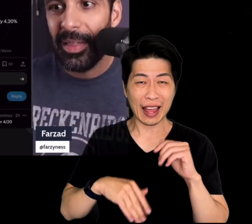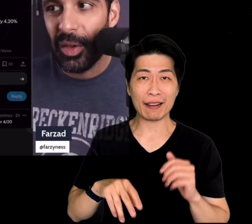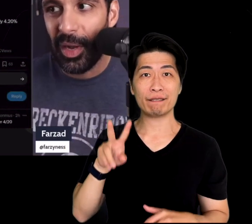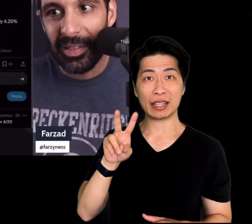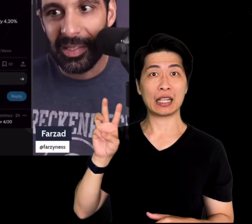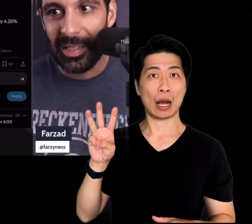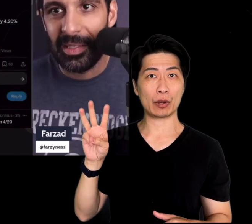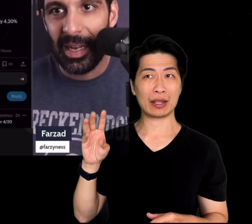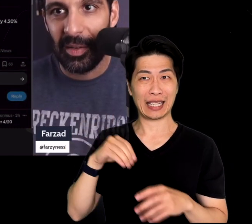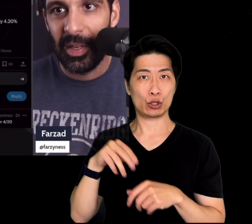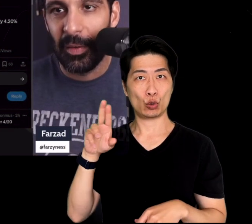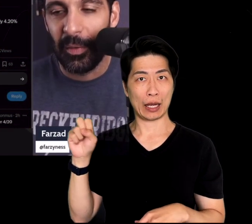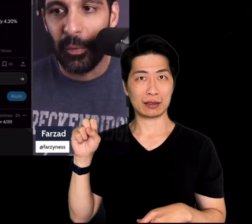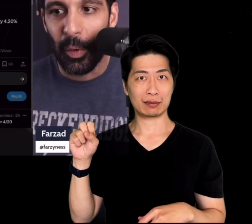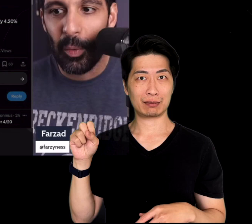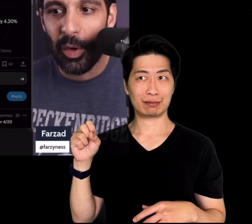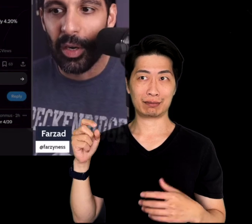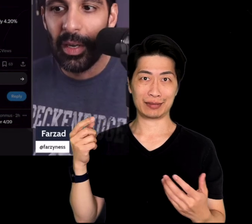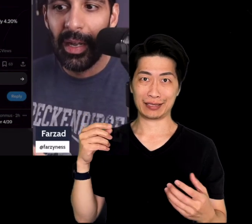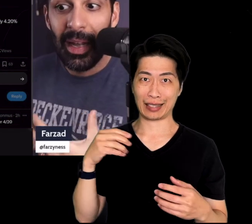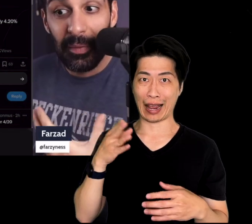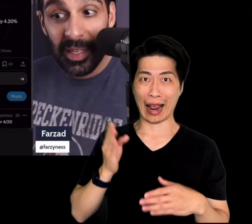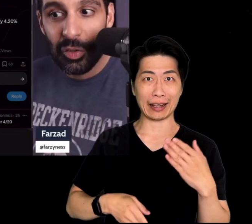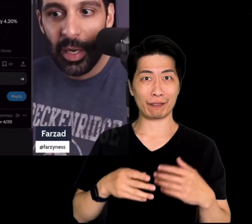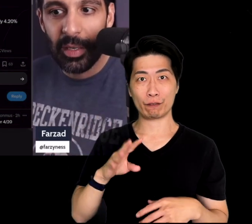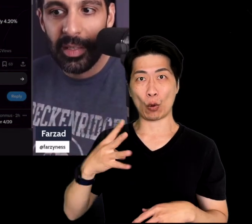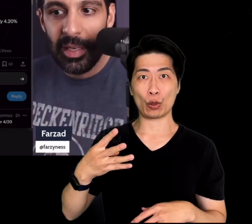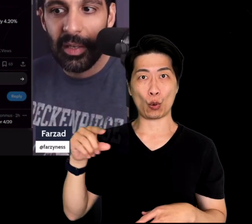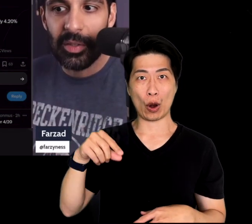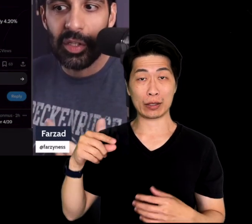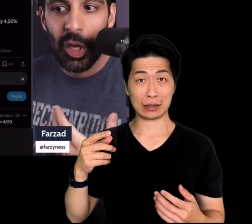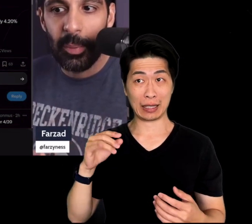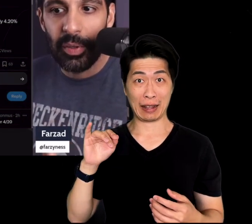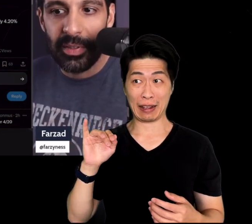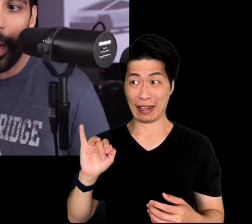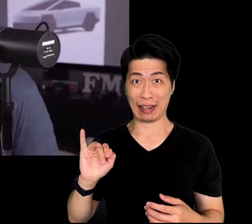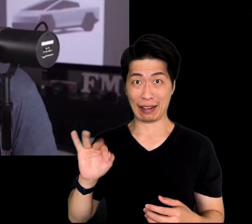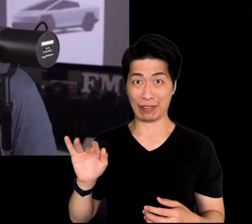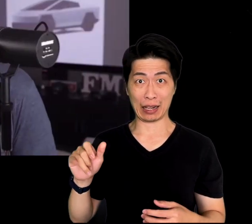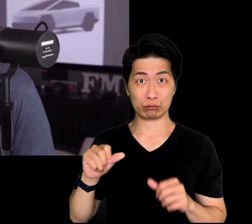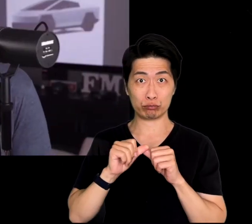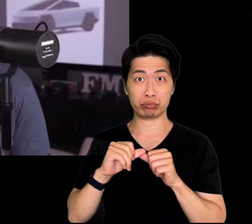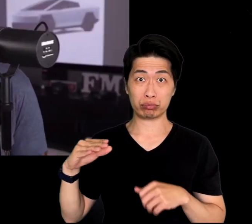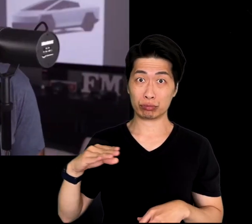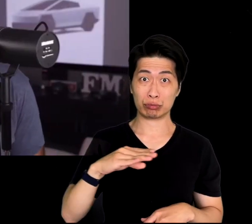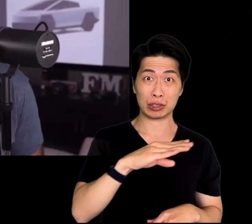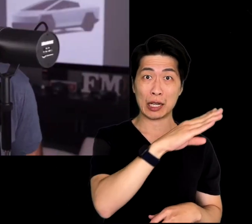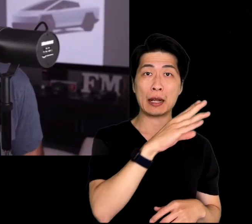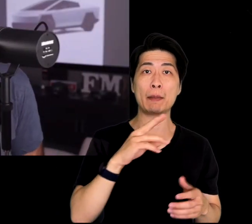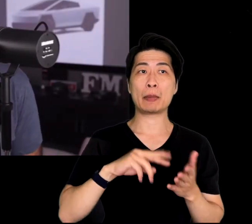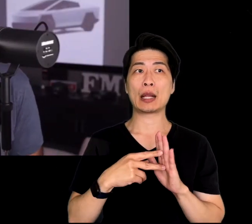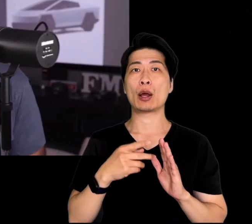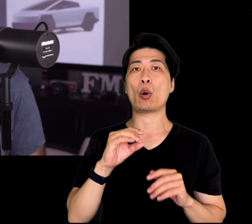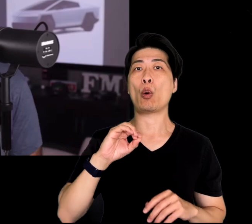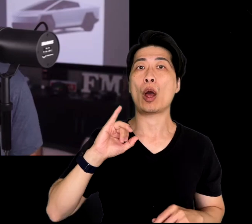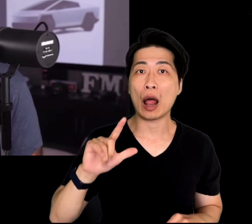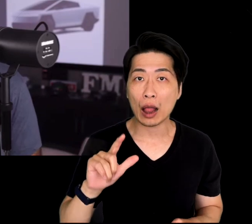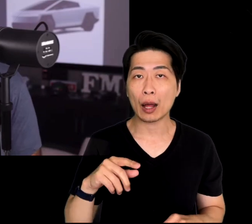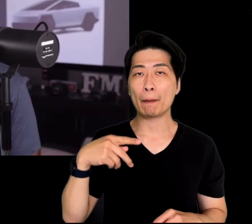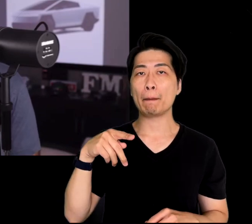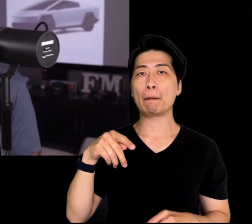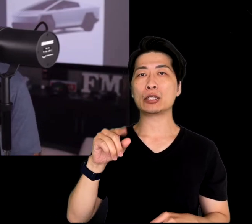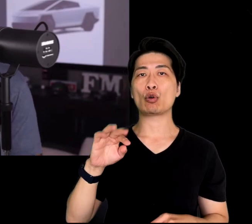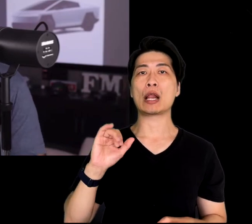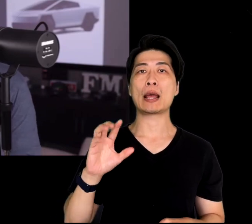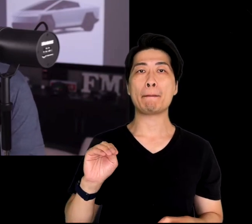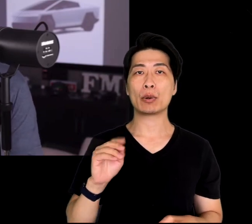VW in the United States as of the end of the fourth quarter. If this trend continues, it's going to put downward pressure on things like oil and petroleum and things like